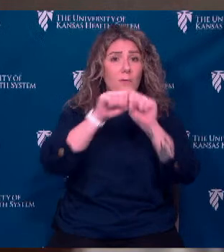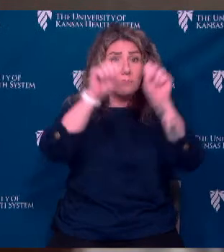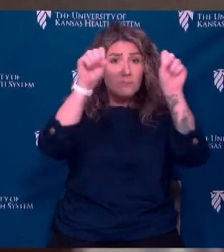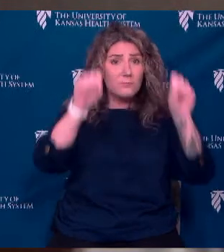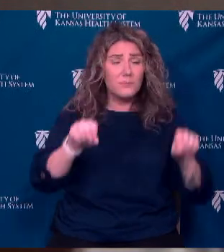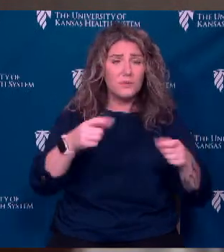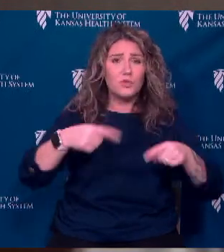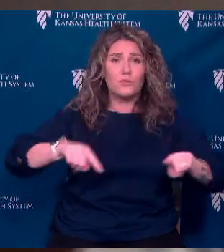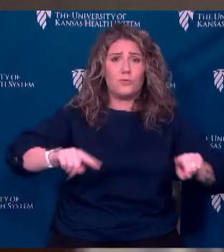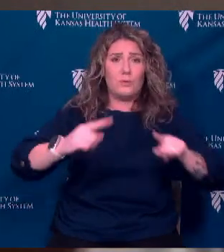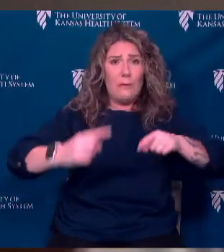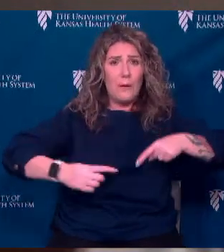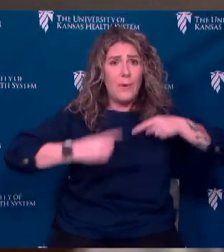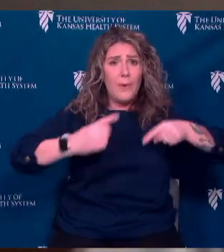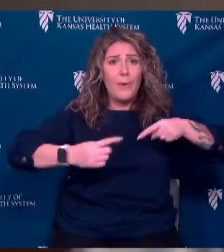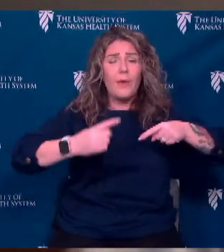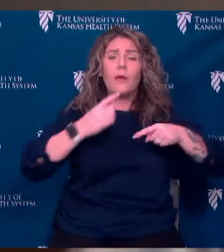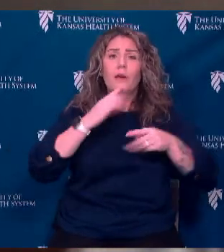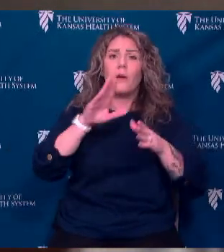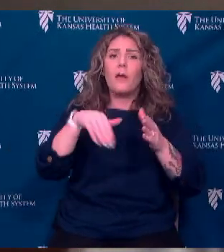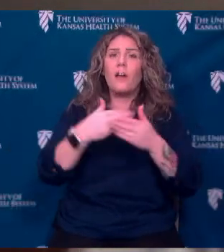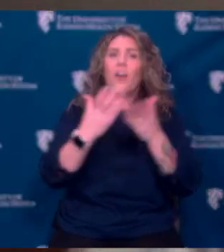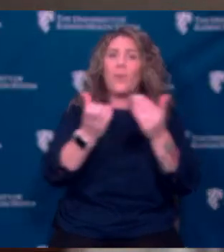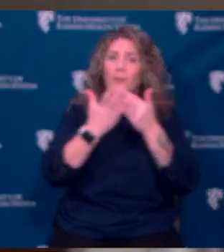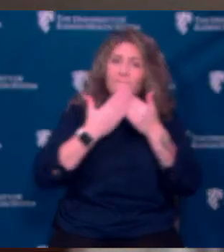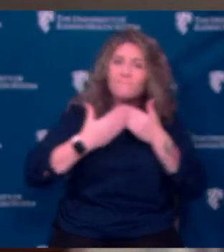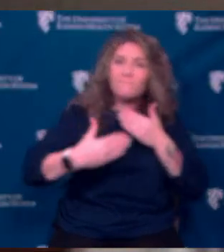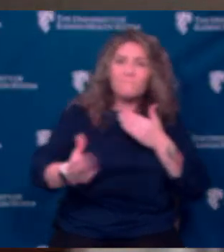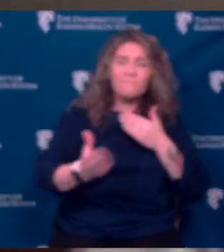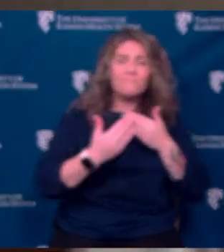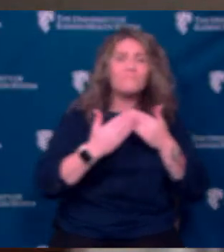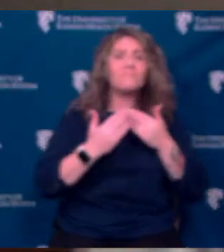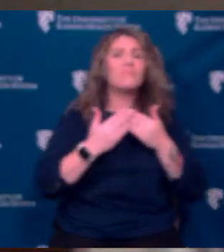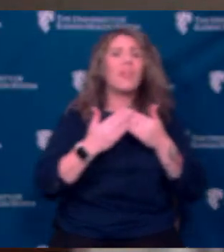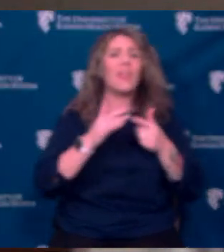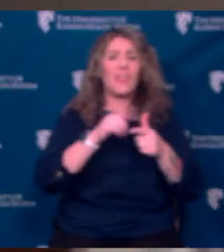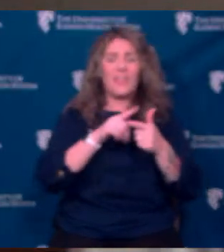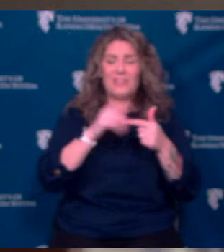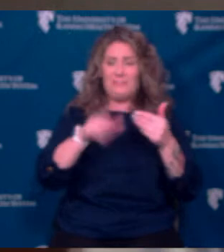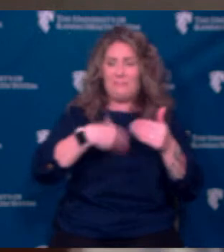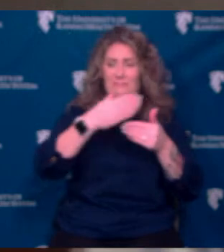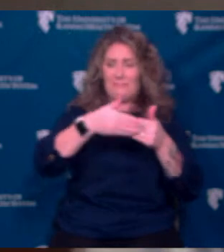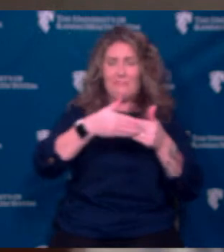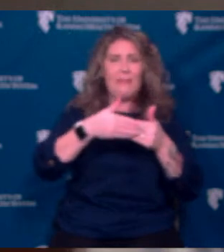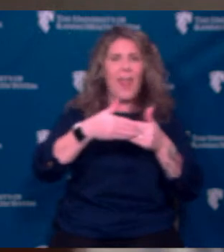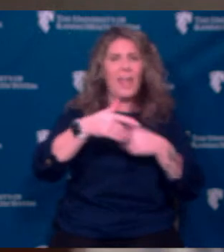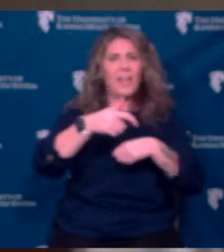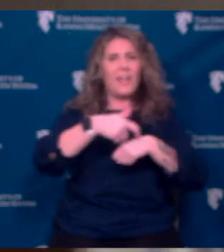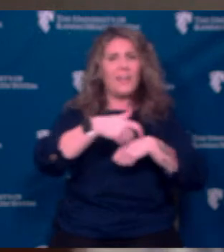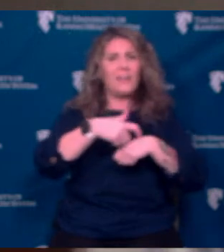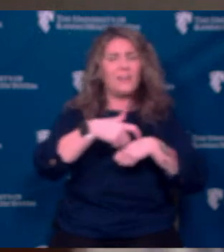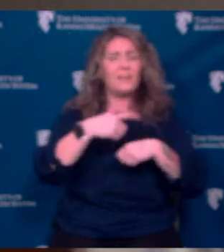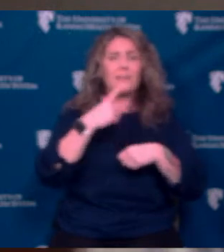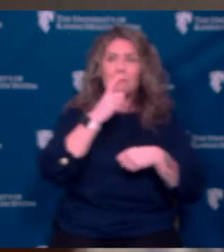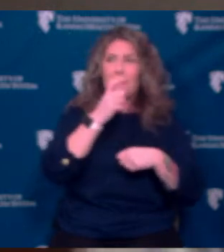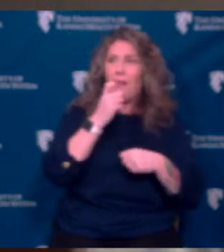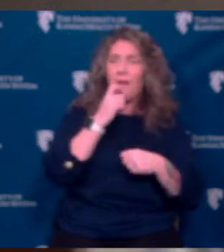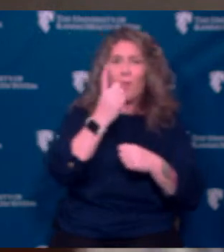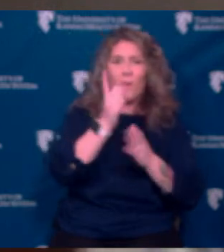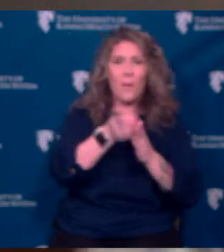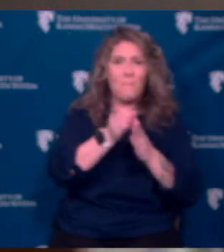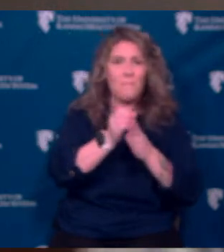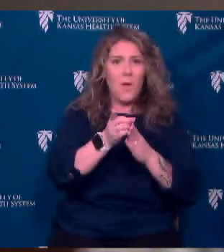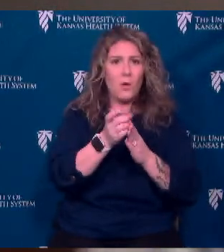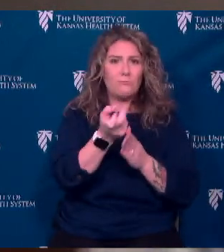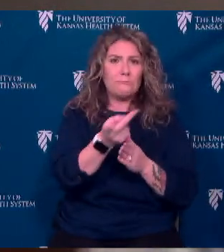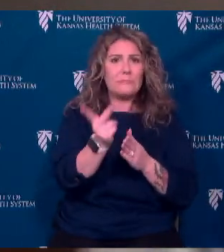tough times that we want to take forward, that we want to carry into the next period. Don't for an instant think that we're not going to have some